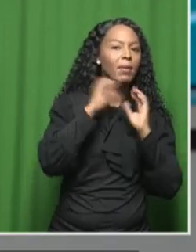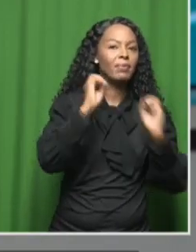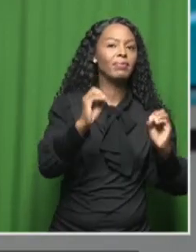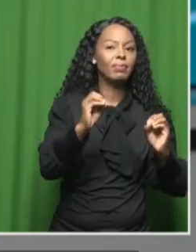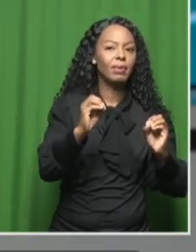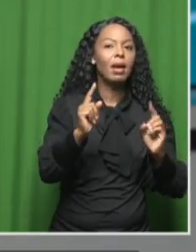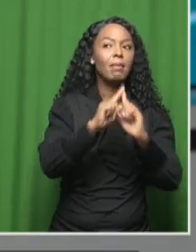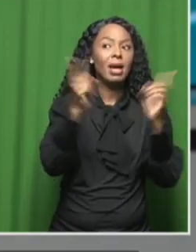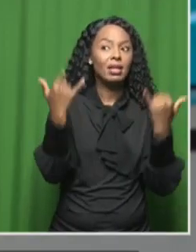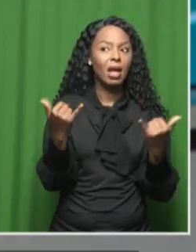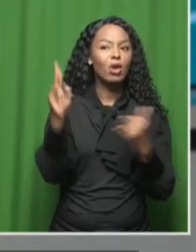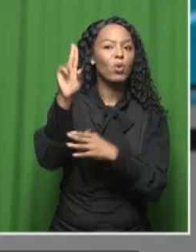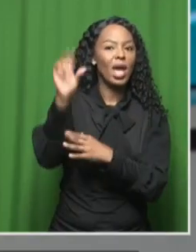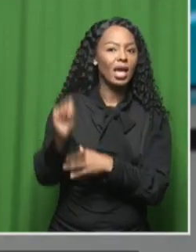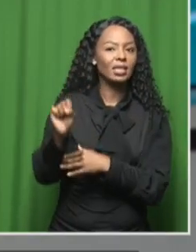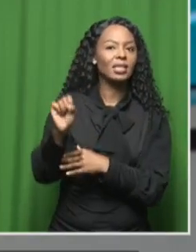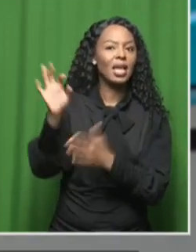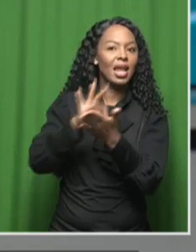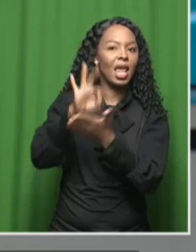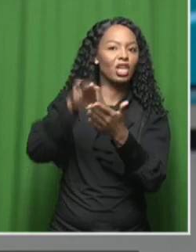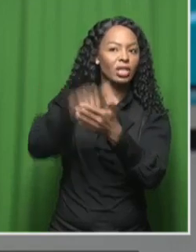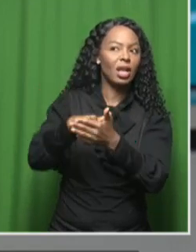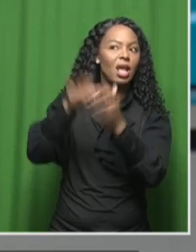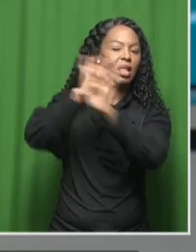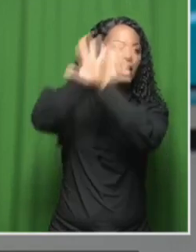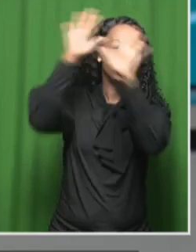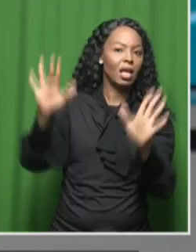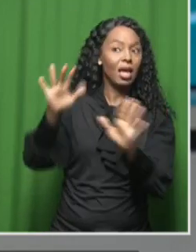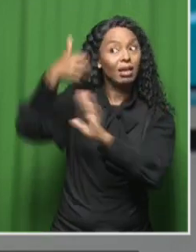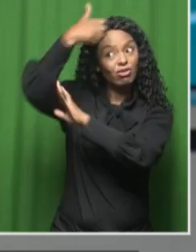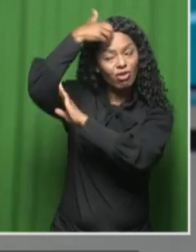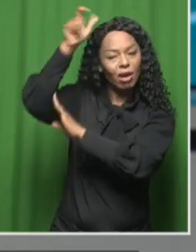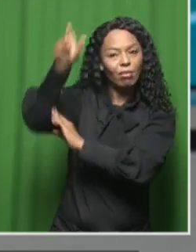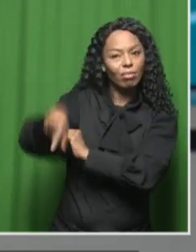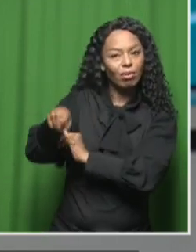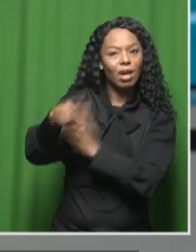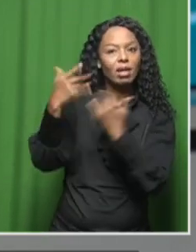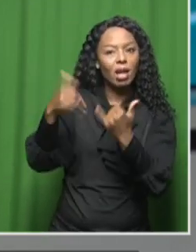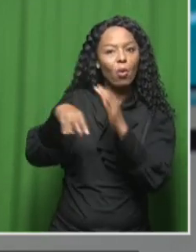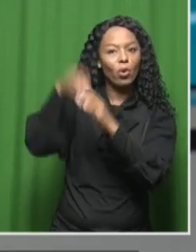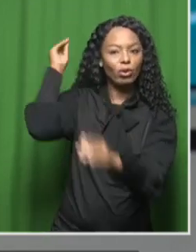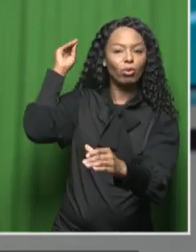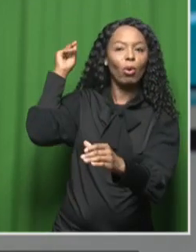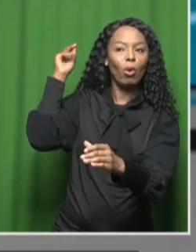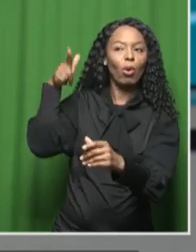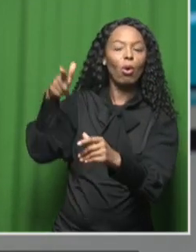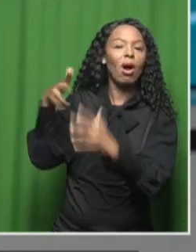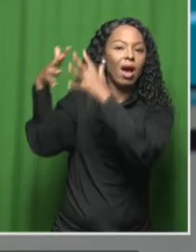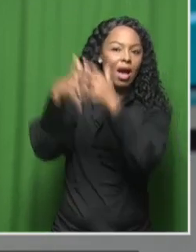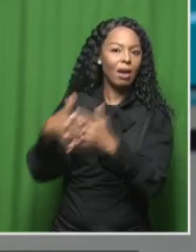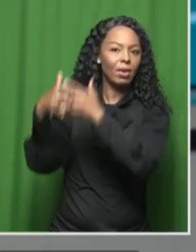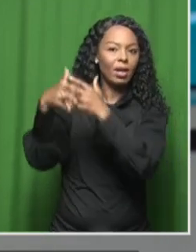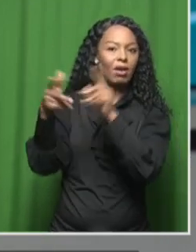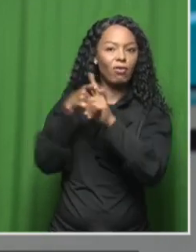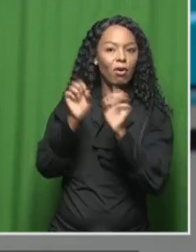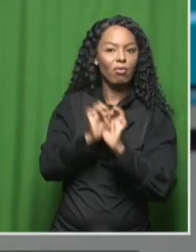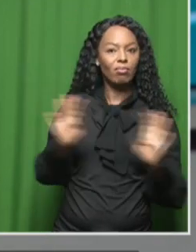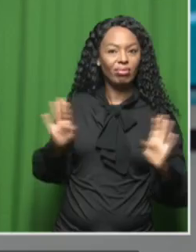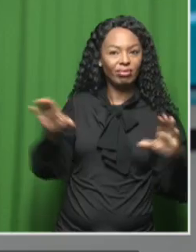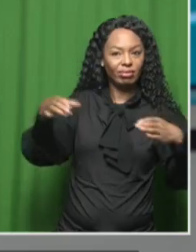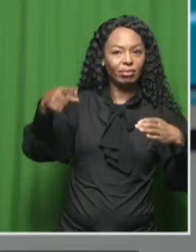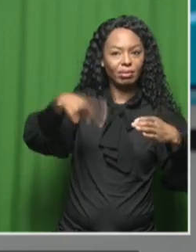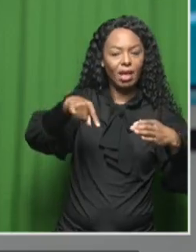now clear, it is becoming clear that Donald Trump will once again withdraw the United States from the Paris Agreement on climate